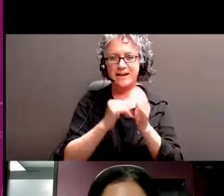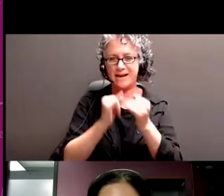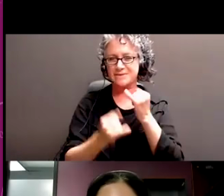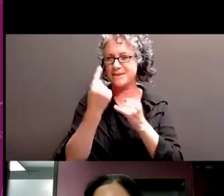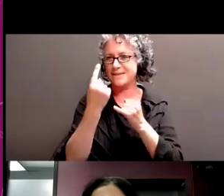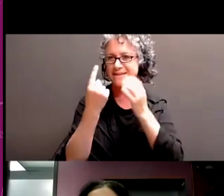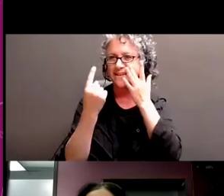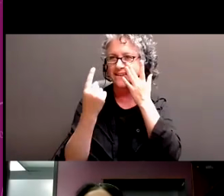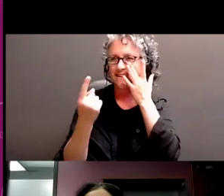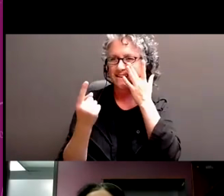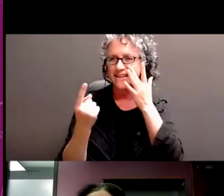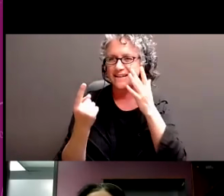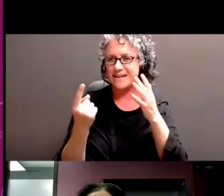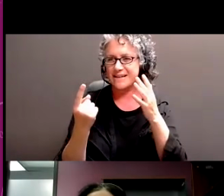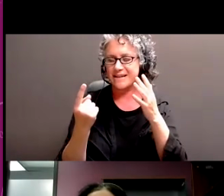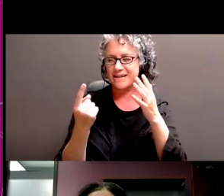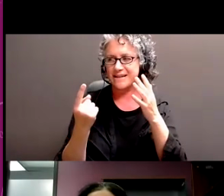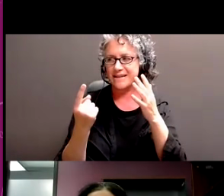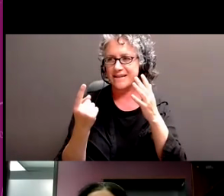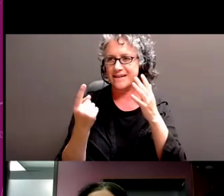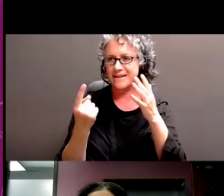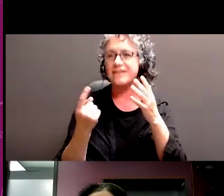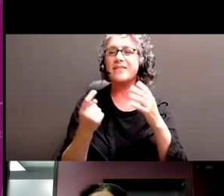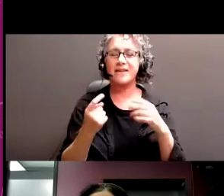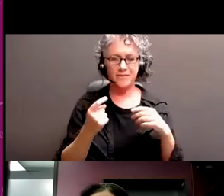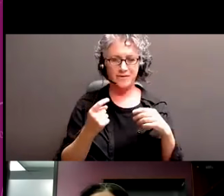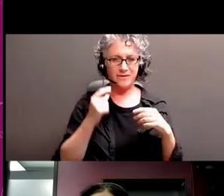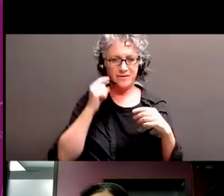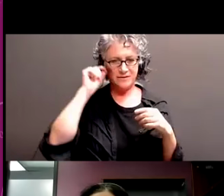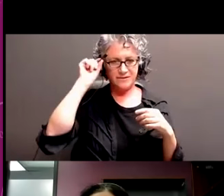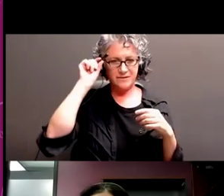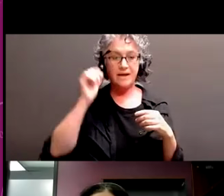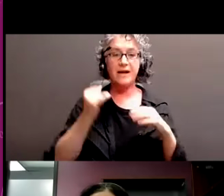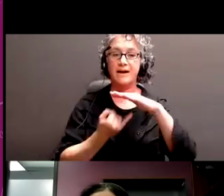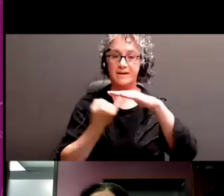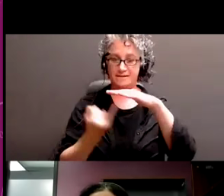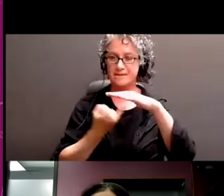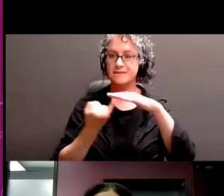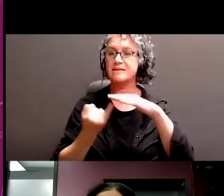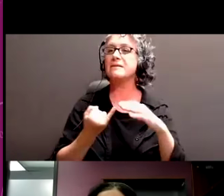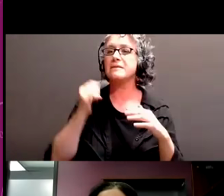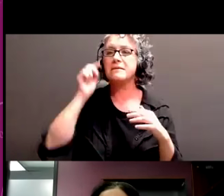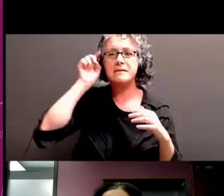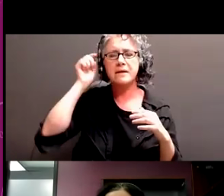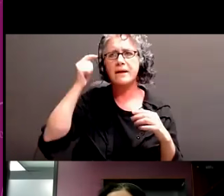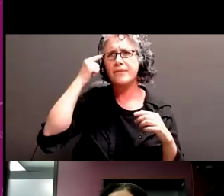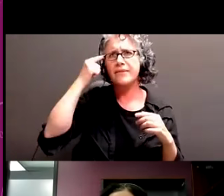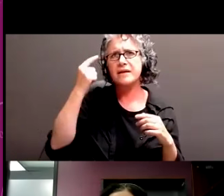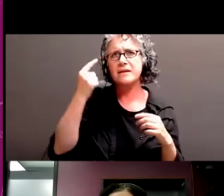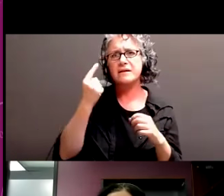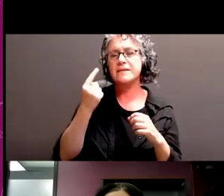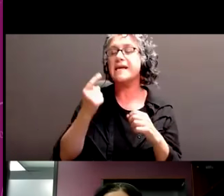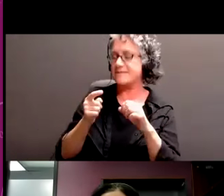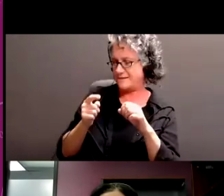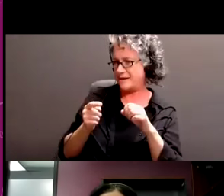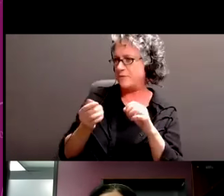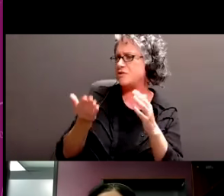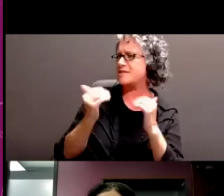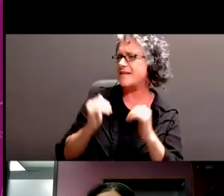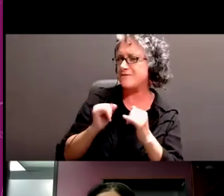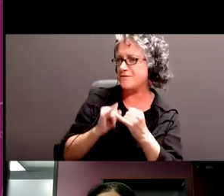it when in isolation, think of reasons. Thank you. Think of reasons which would be realistic for you to leave your